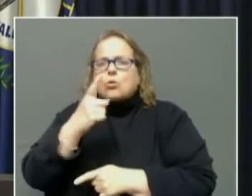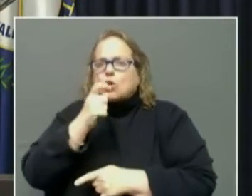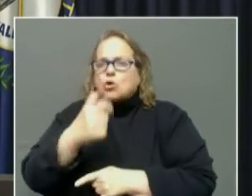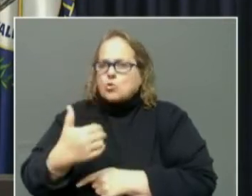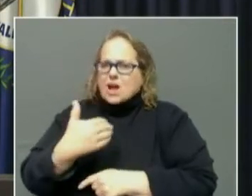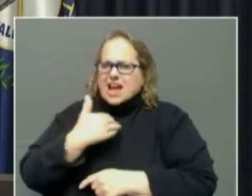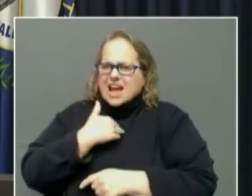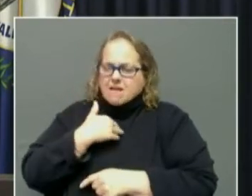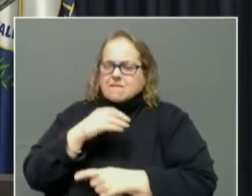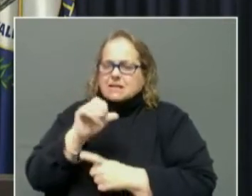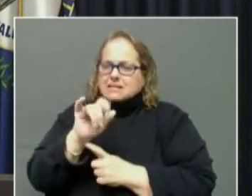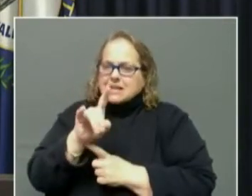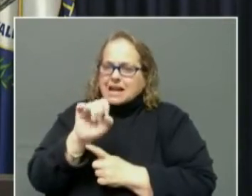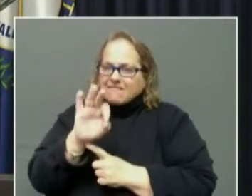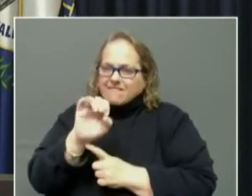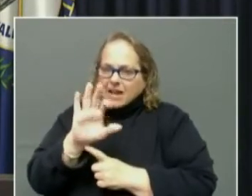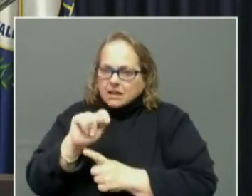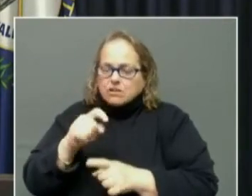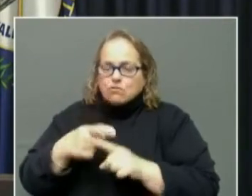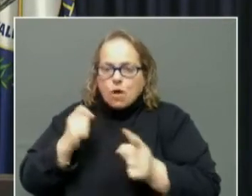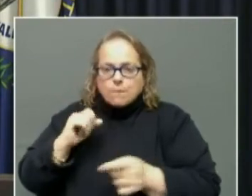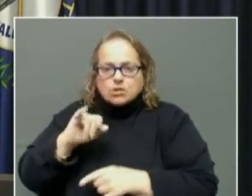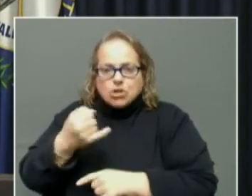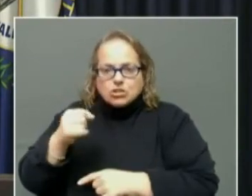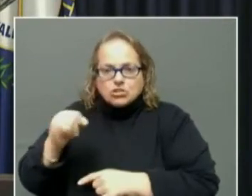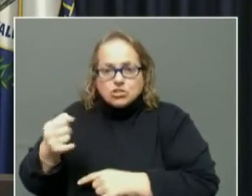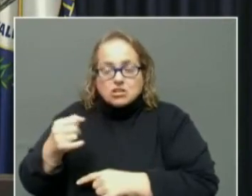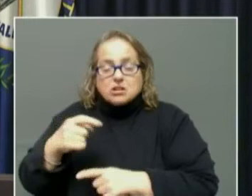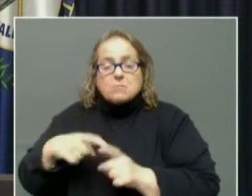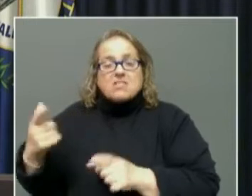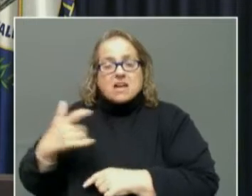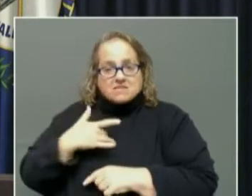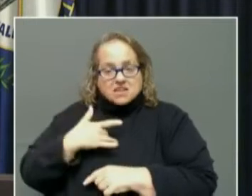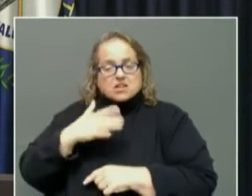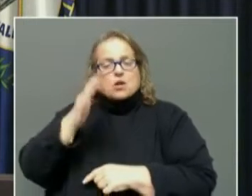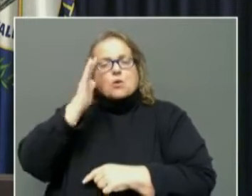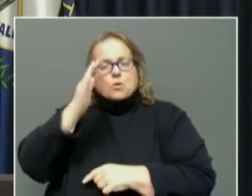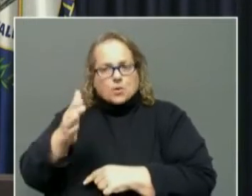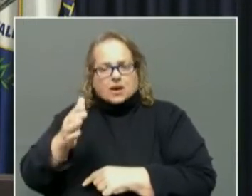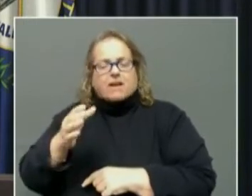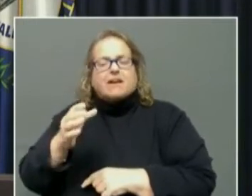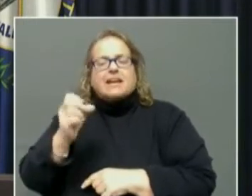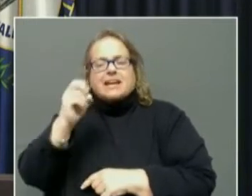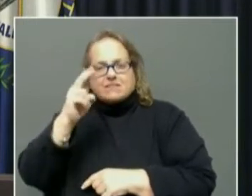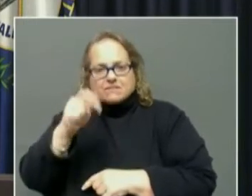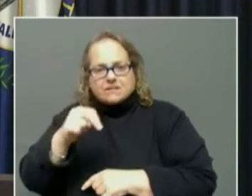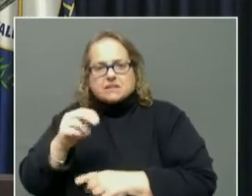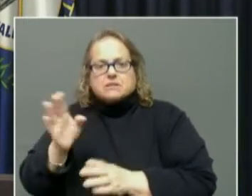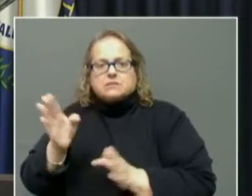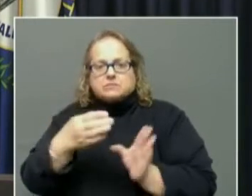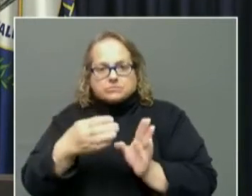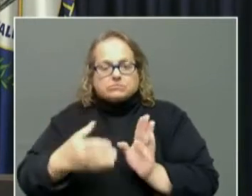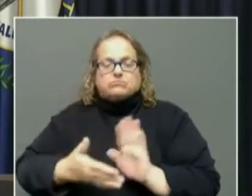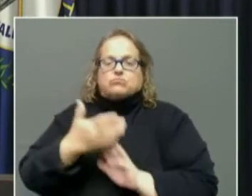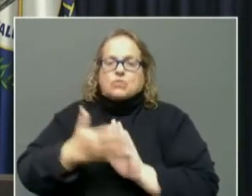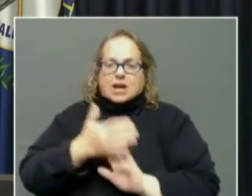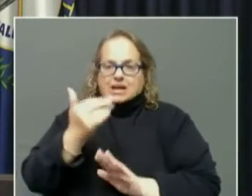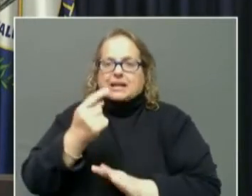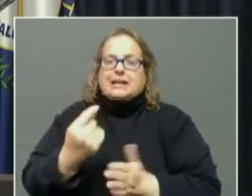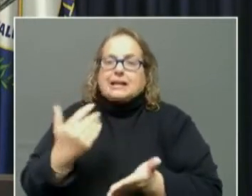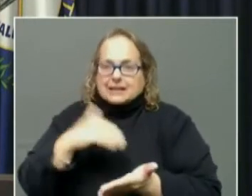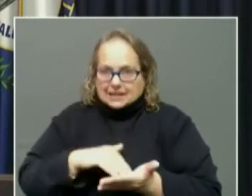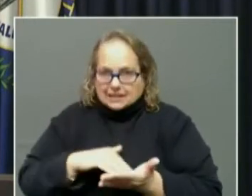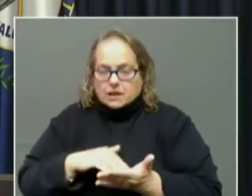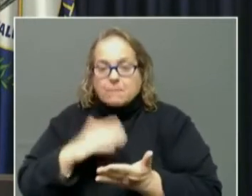believe that the Johnson & Johnson vaccine is likely to be up and running and maybe directed at a different population, but still back